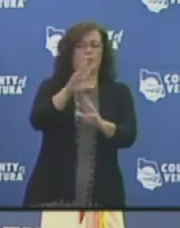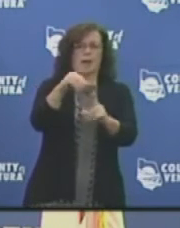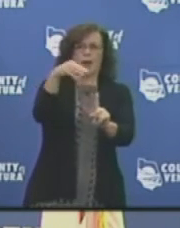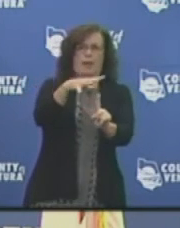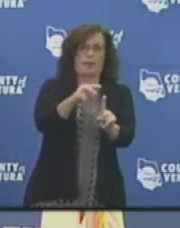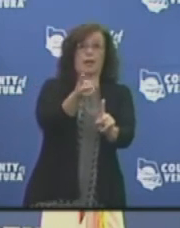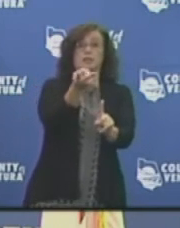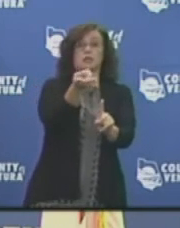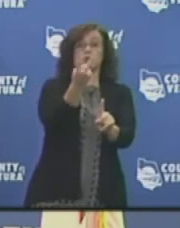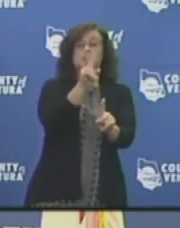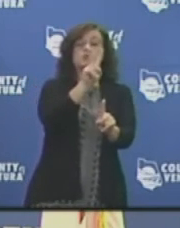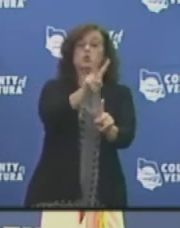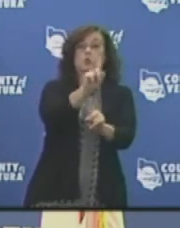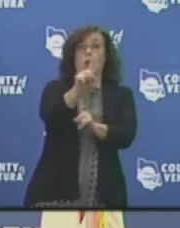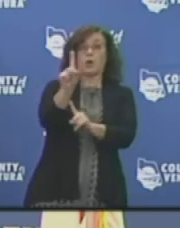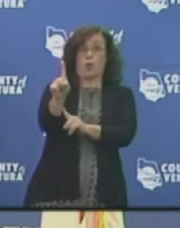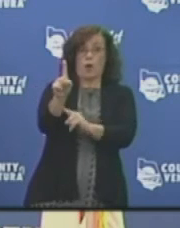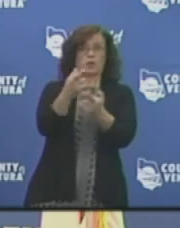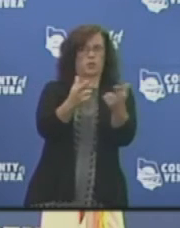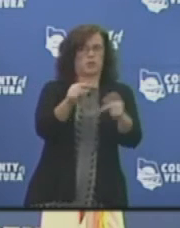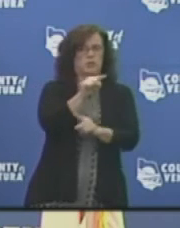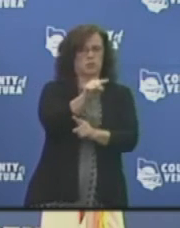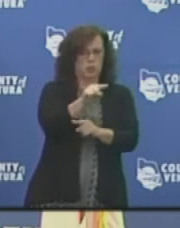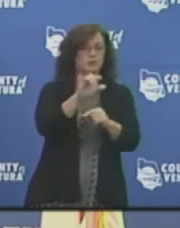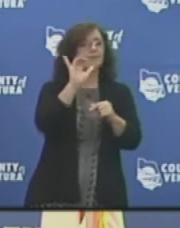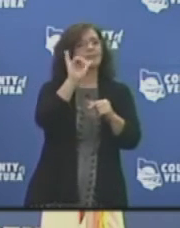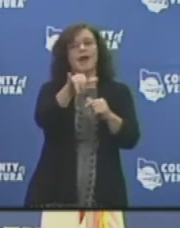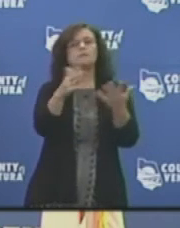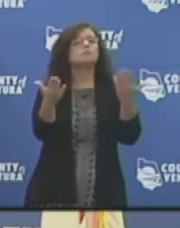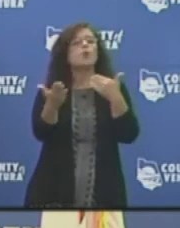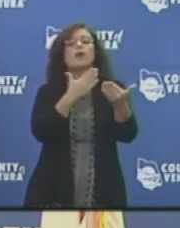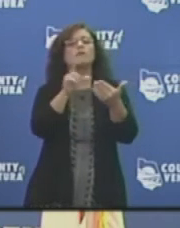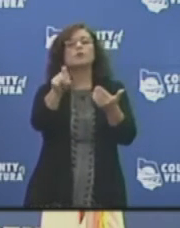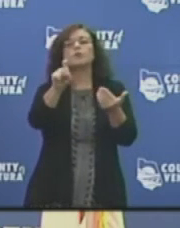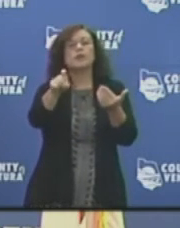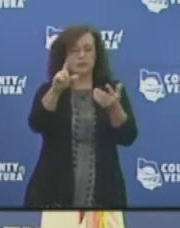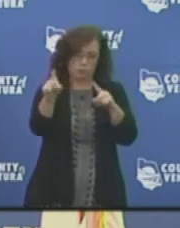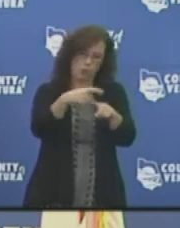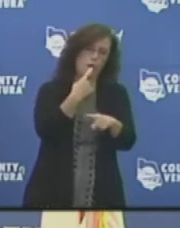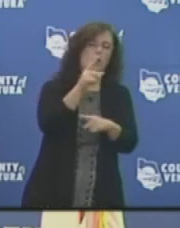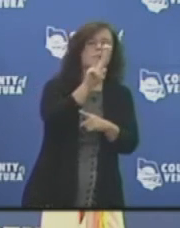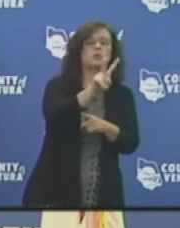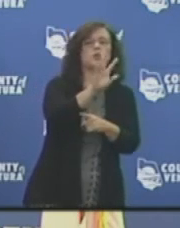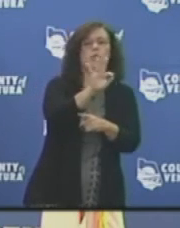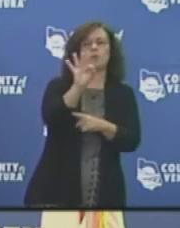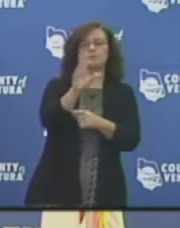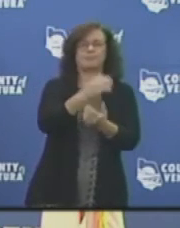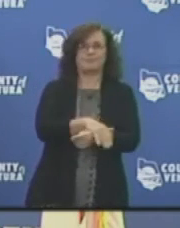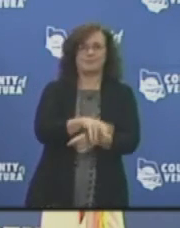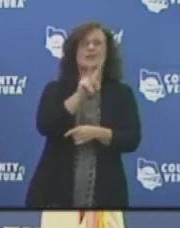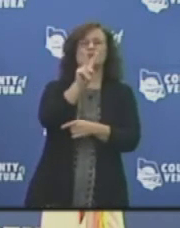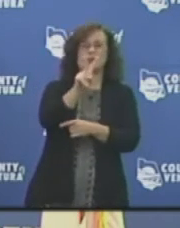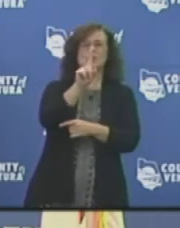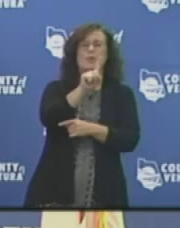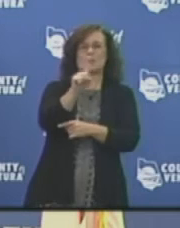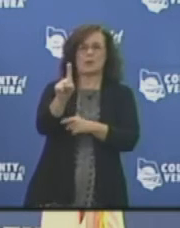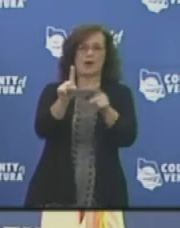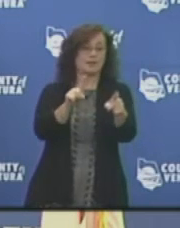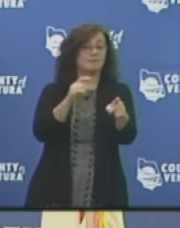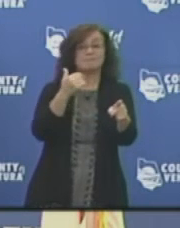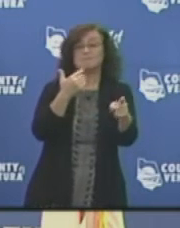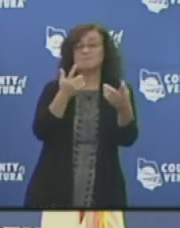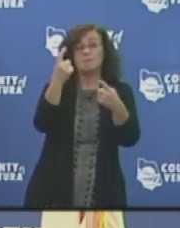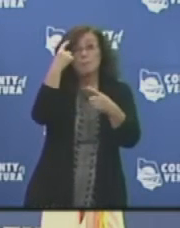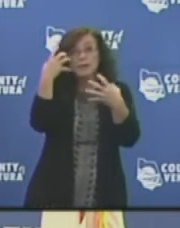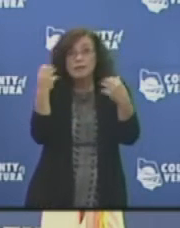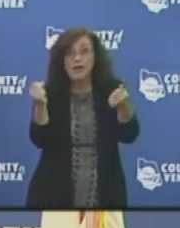is a great resource for folks. Whatever you need, 211. Please do check in with them. They have wonderful health, mental health, social